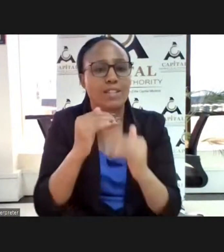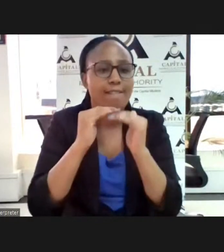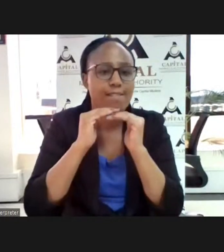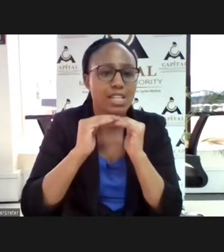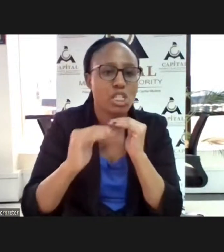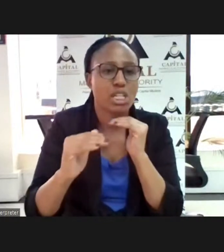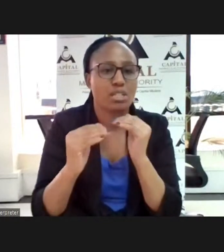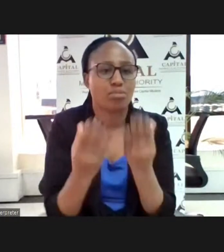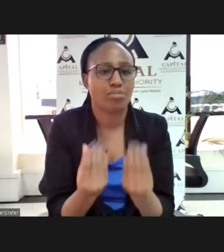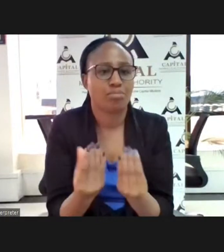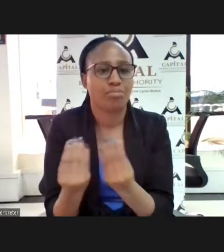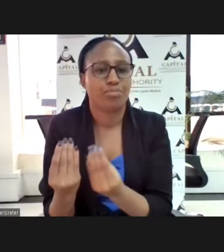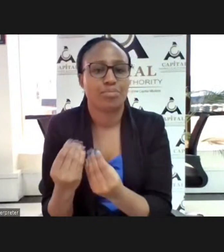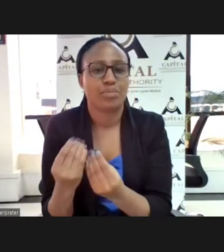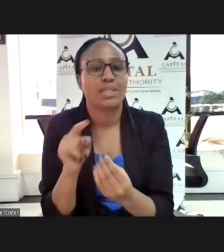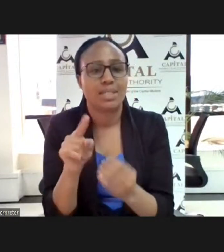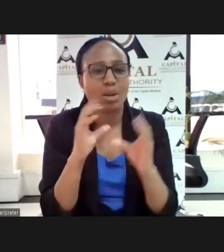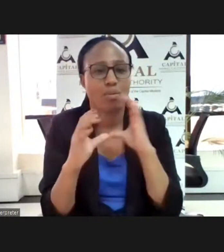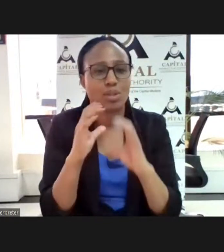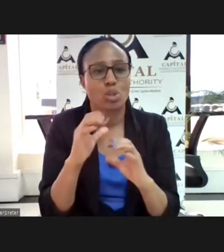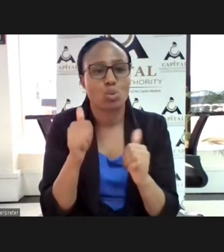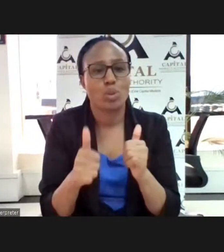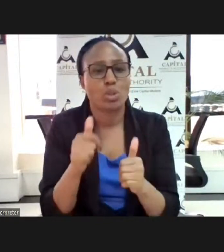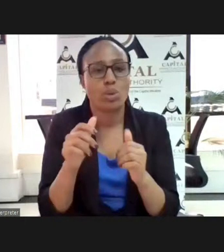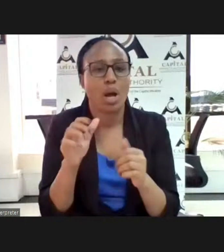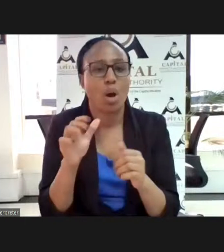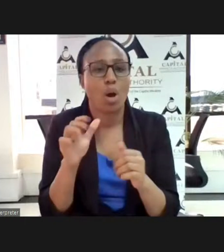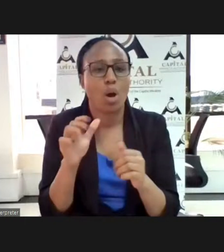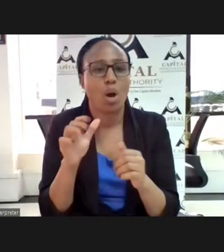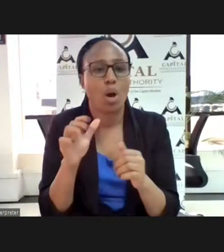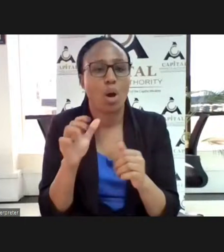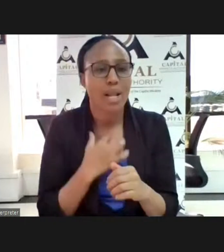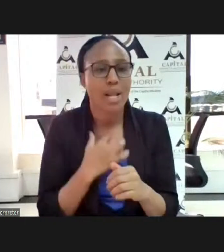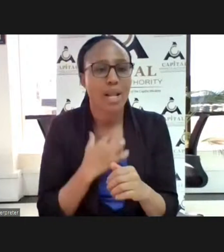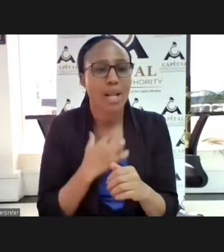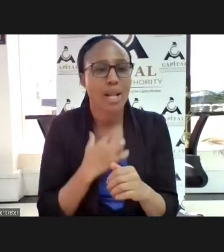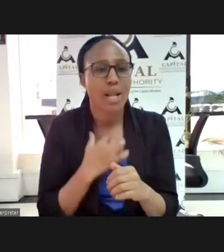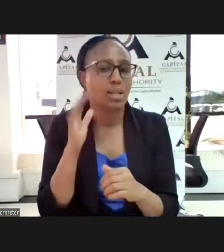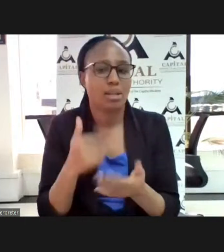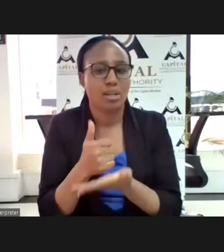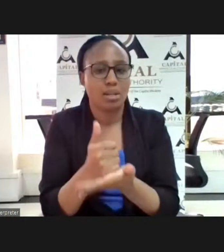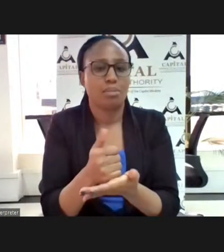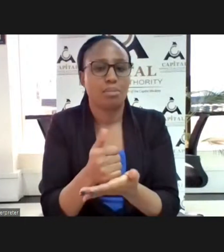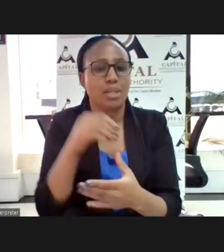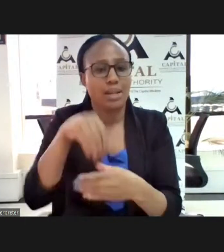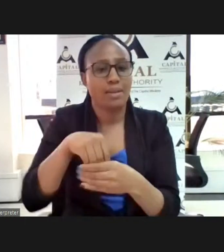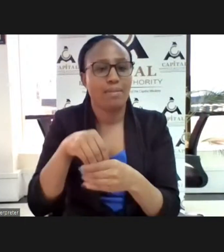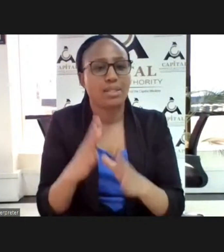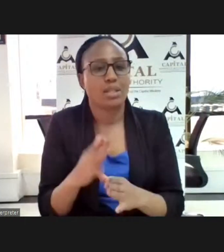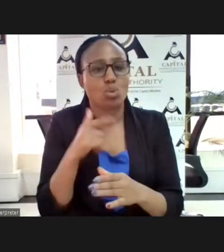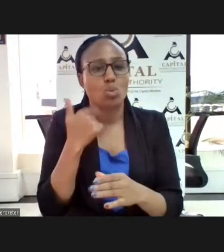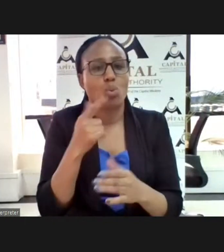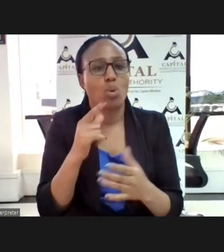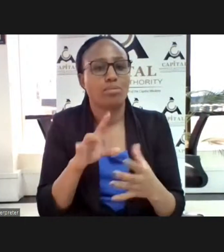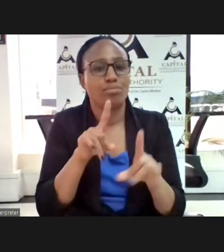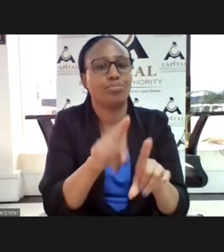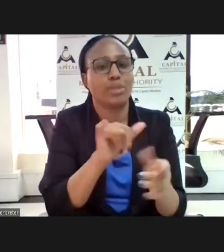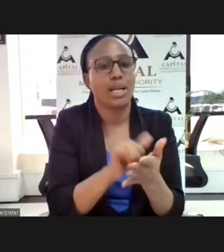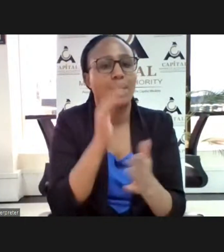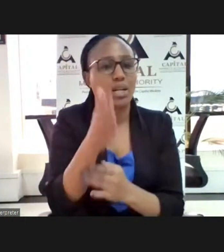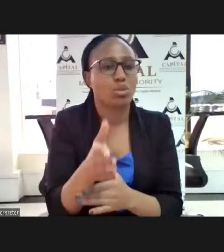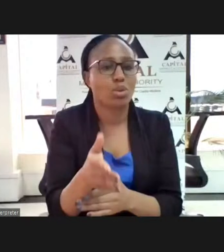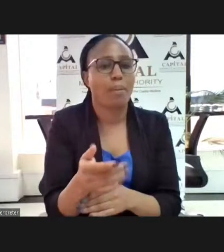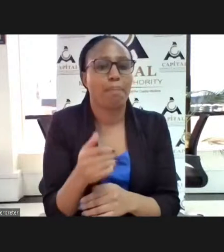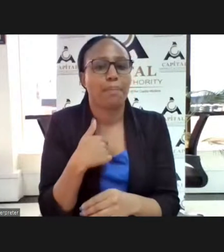I think it's a conversation we are willing to listen to and see how we can also facilitate to investors who are aligned towards that direction. So I'd like to